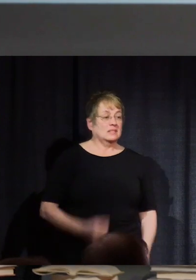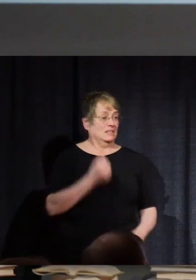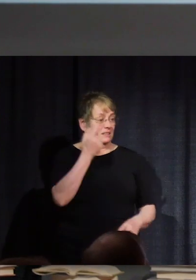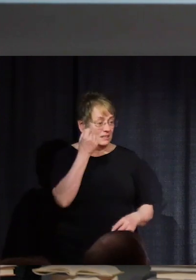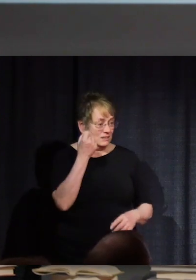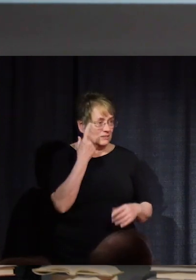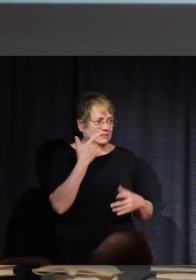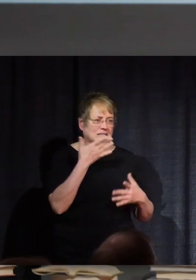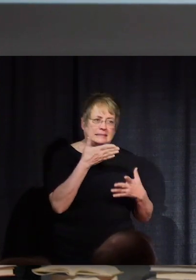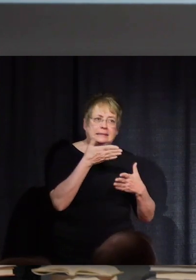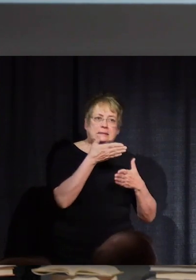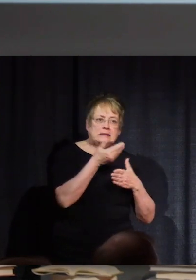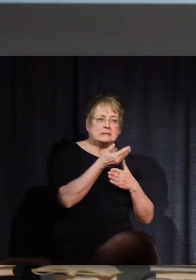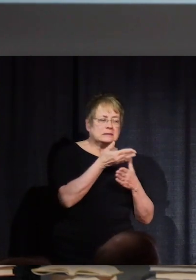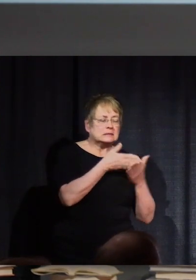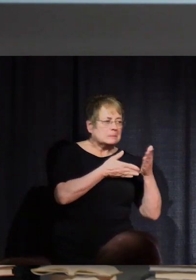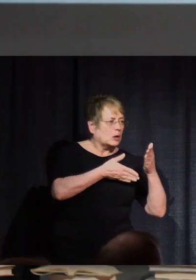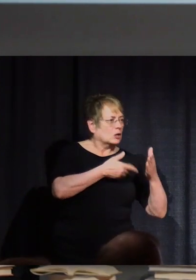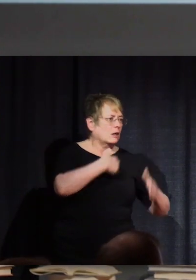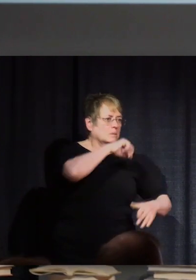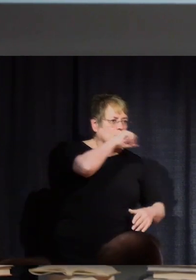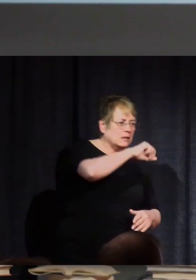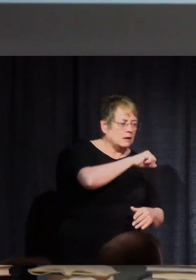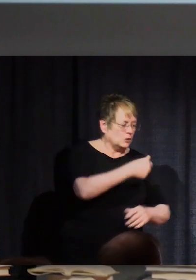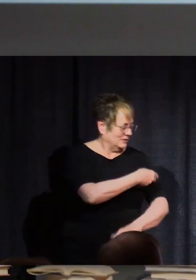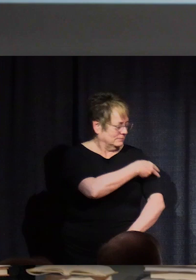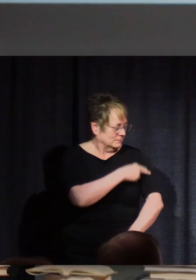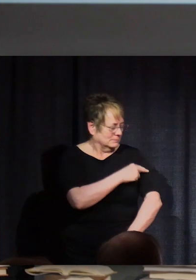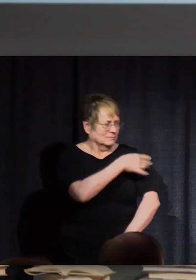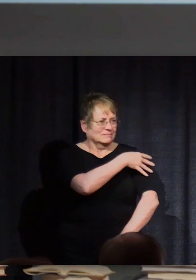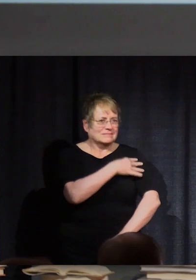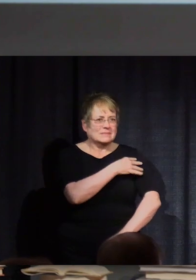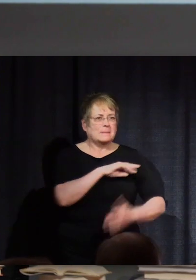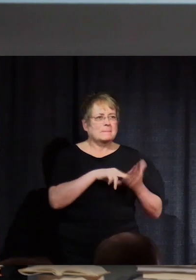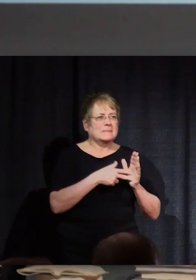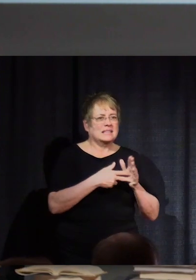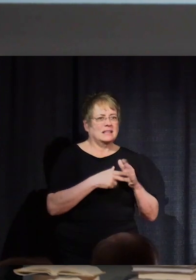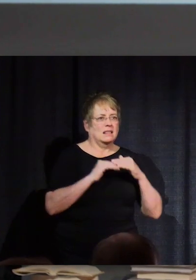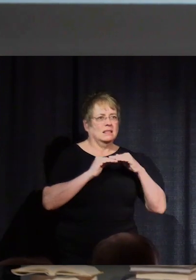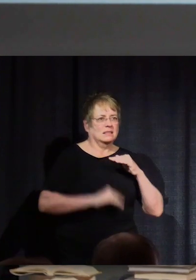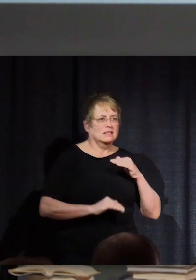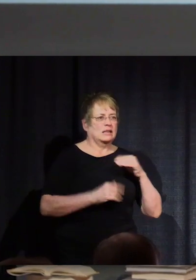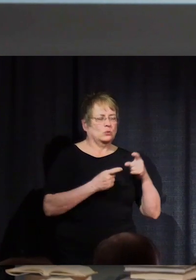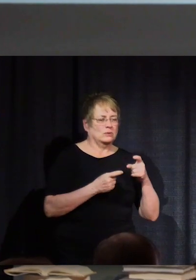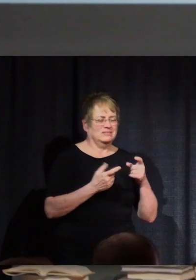there were parts that I loved, earning rank meant less controlling and more managing.